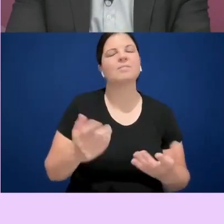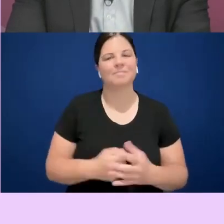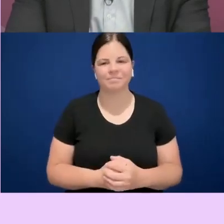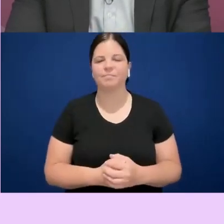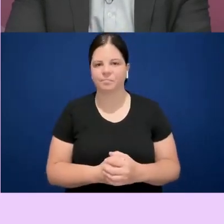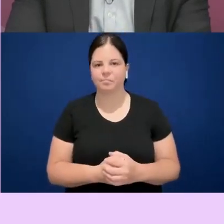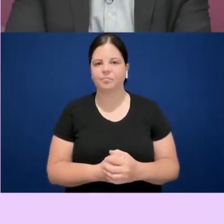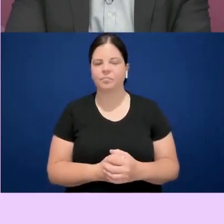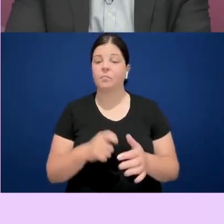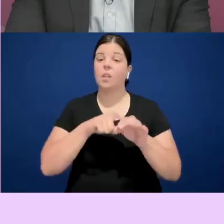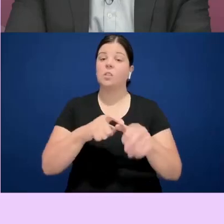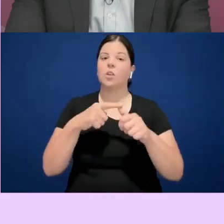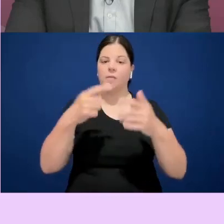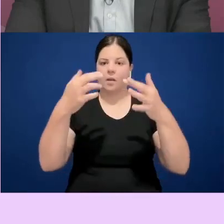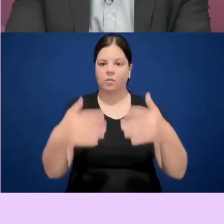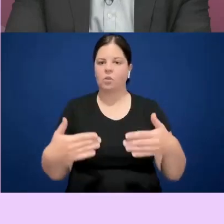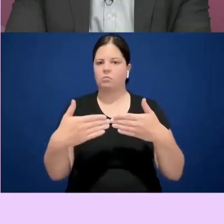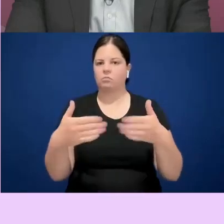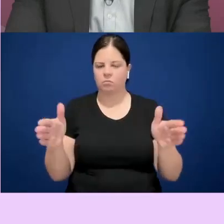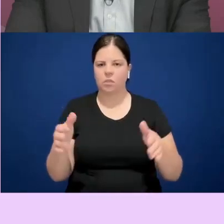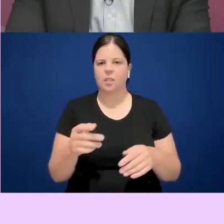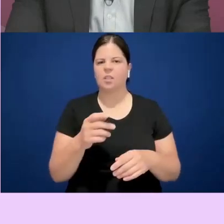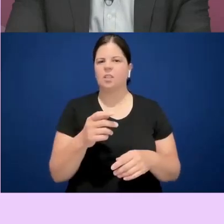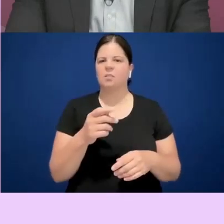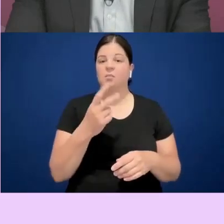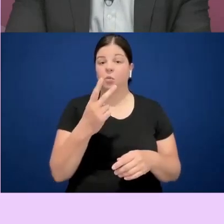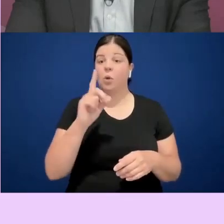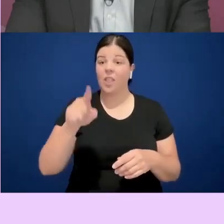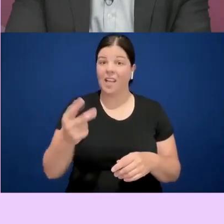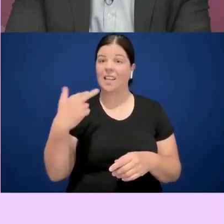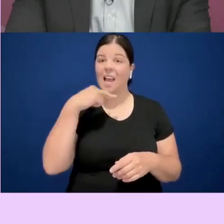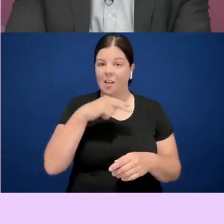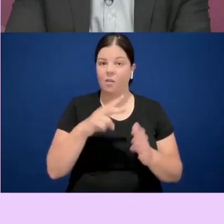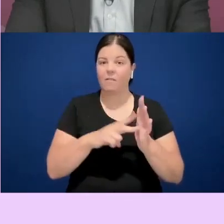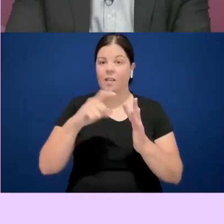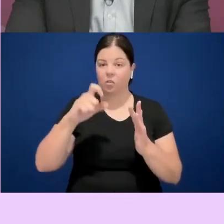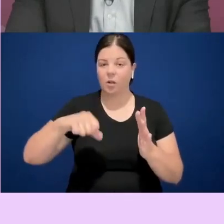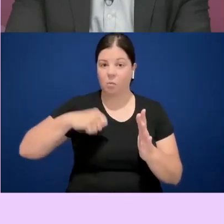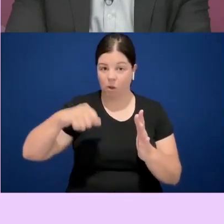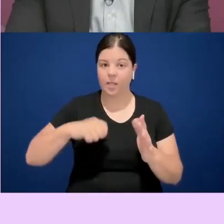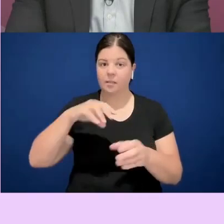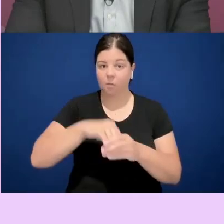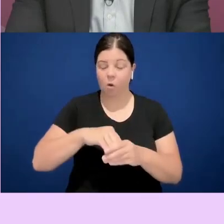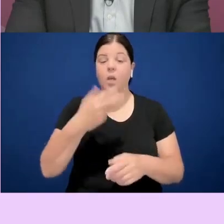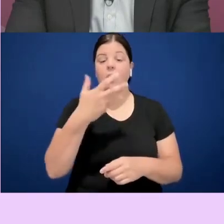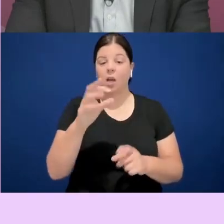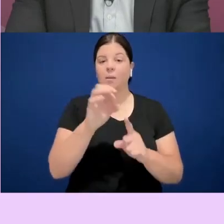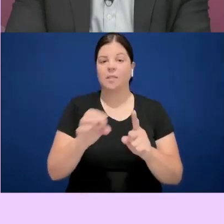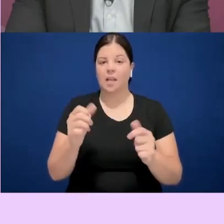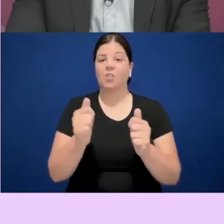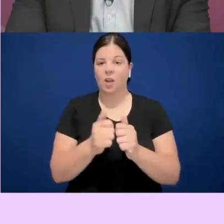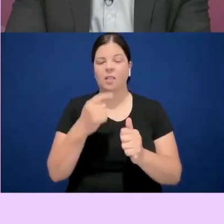results. Of the nearly 2,800 Victorian government employees who participated, 90% agreed that they know